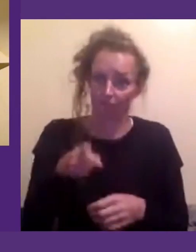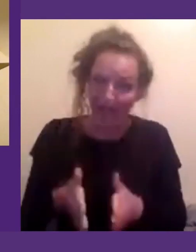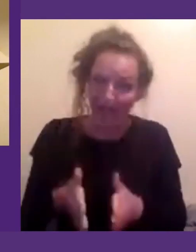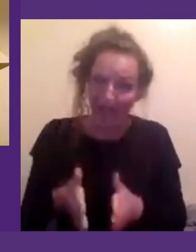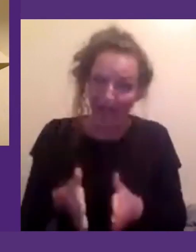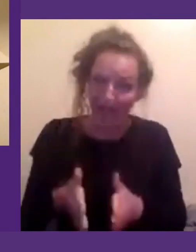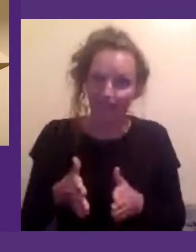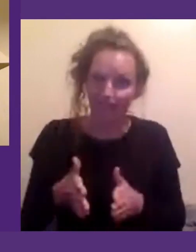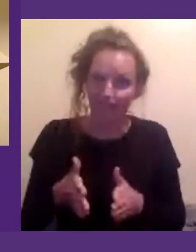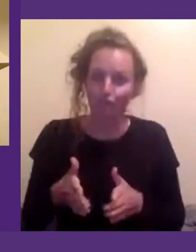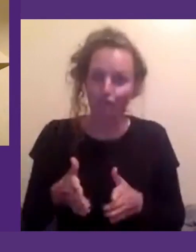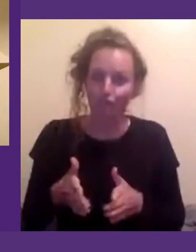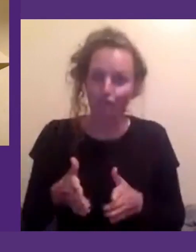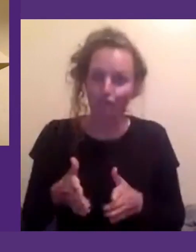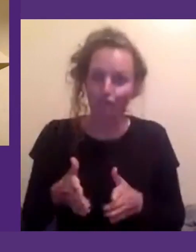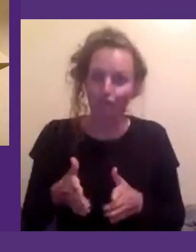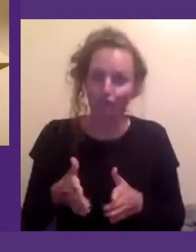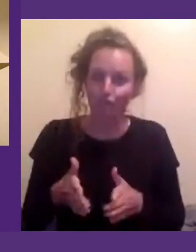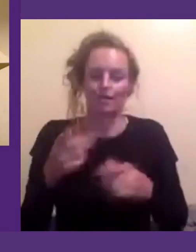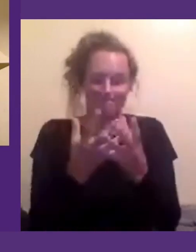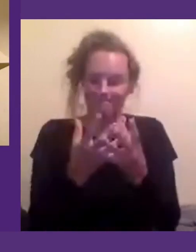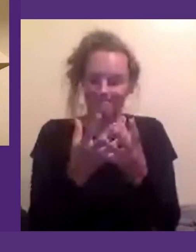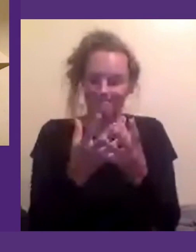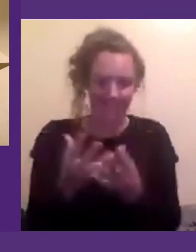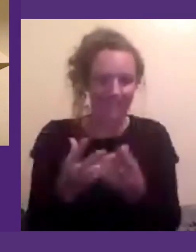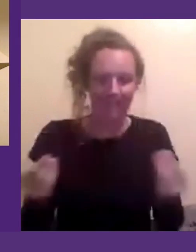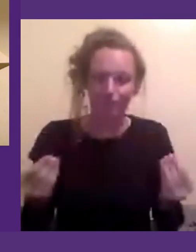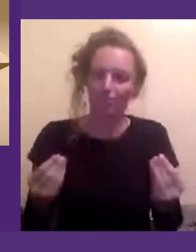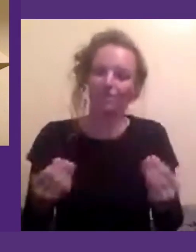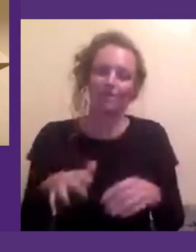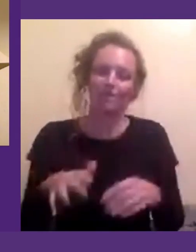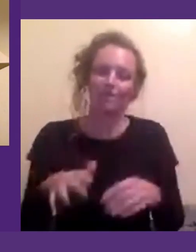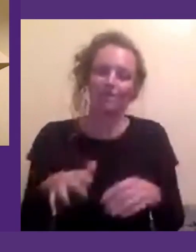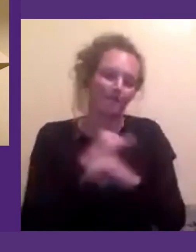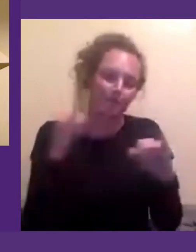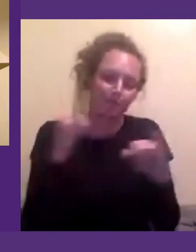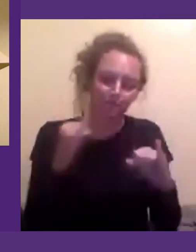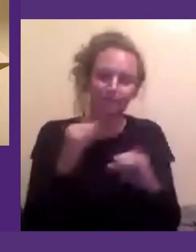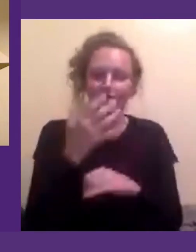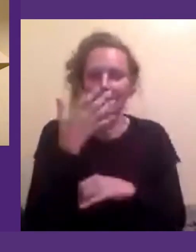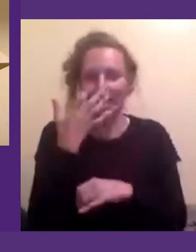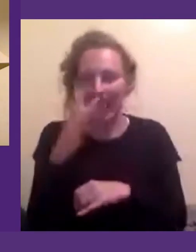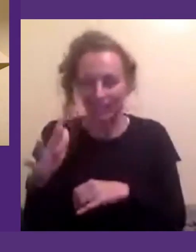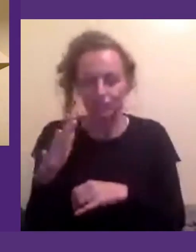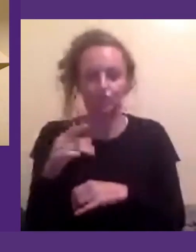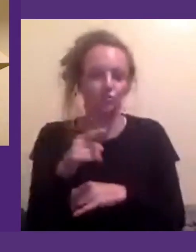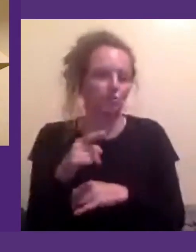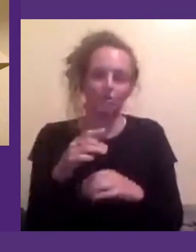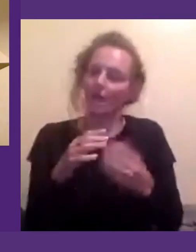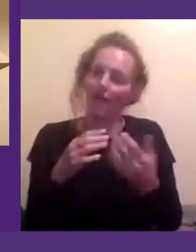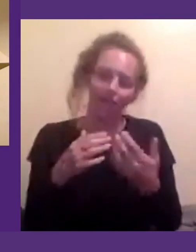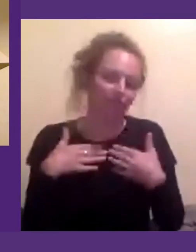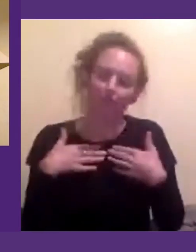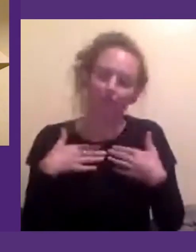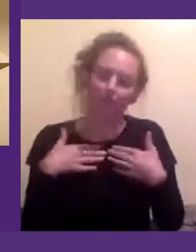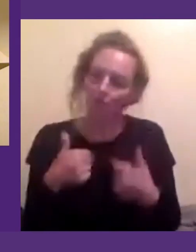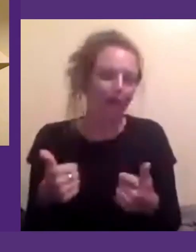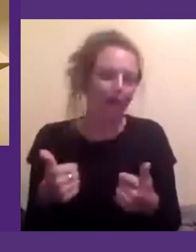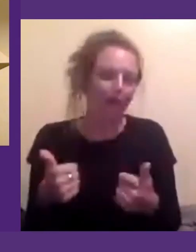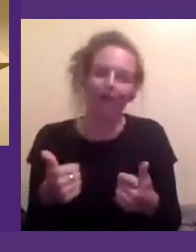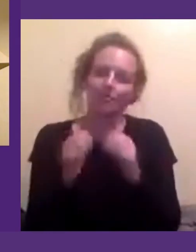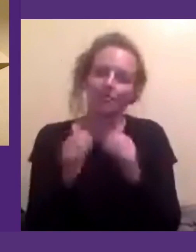the unhealthy value systems that make people fearful of difference